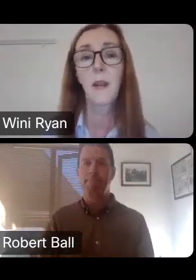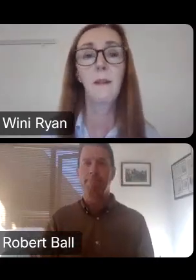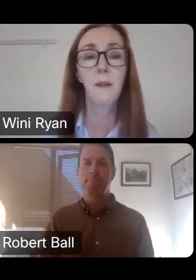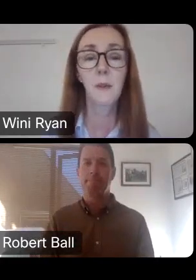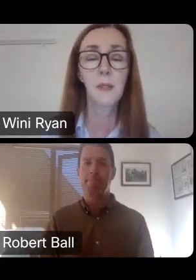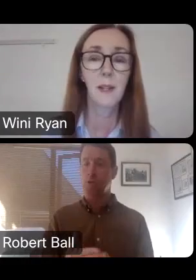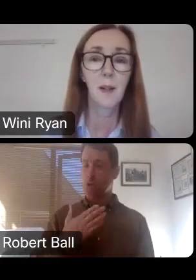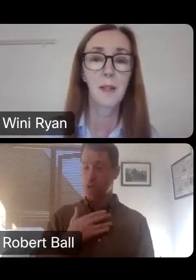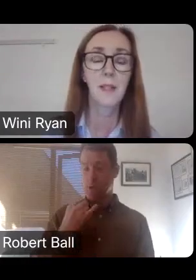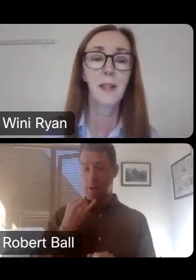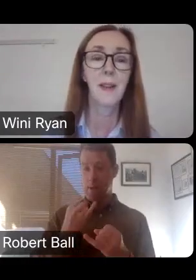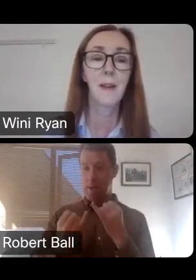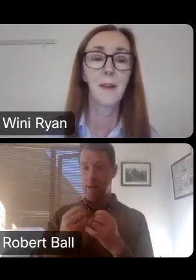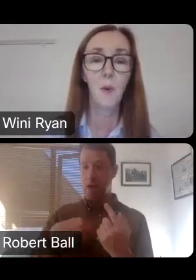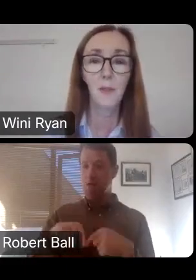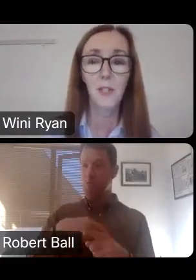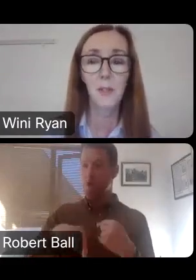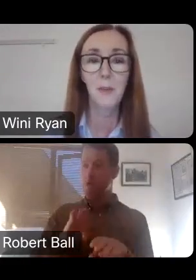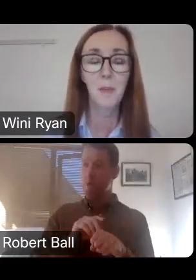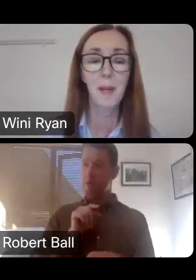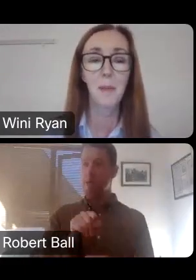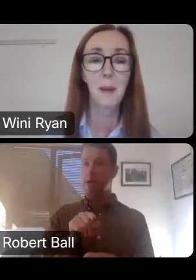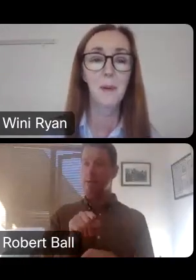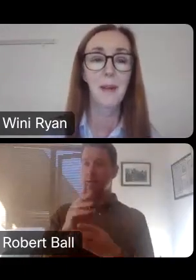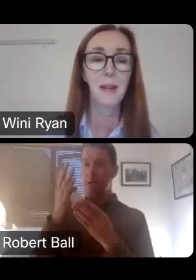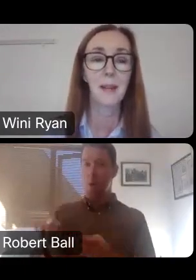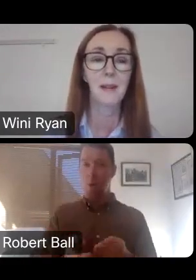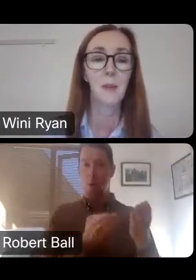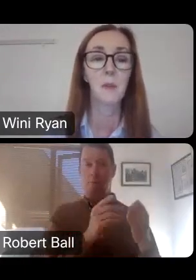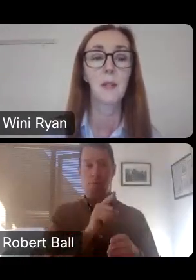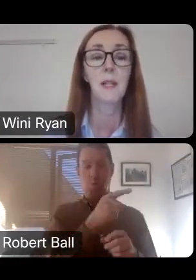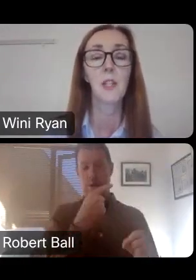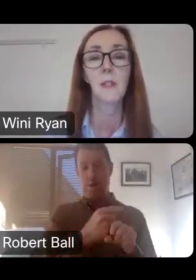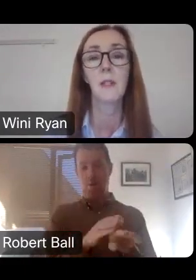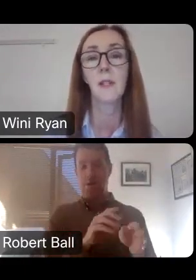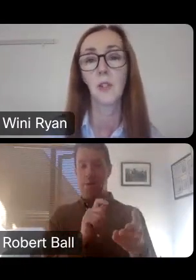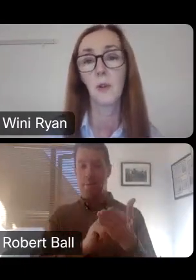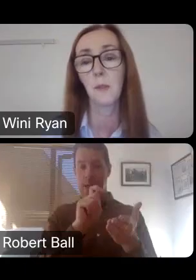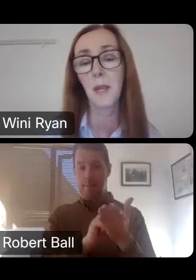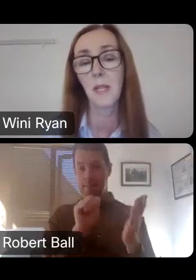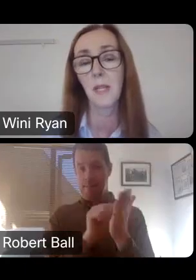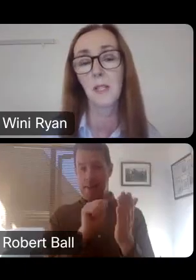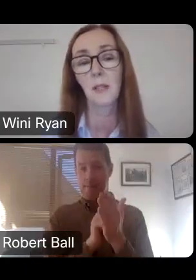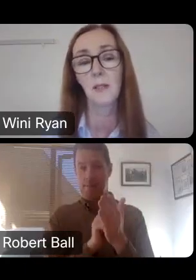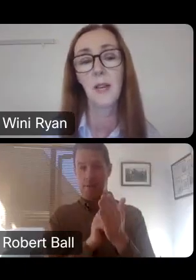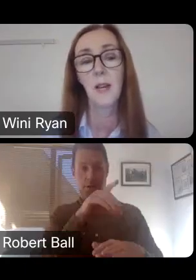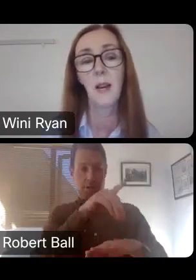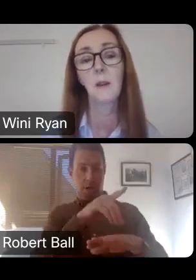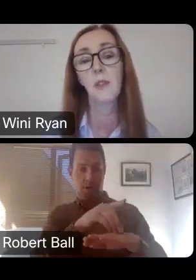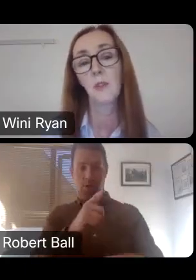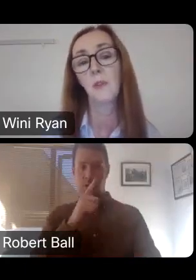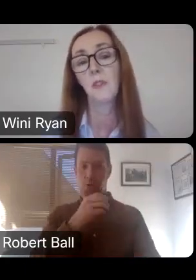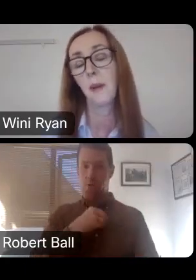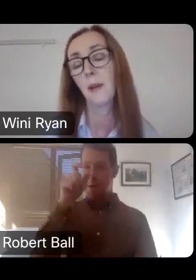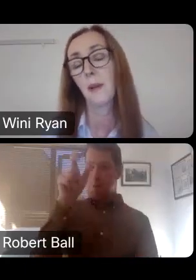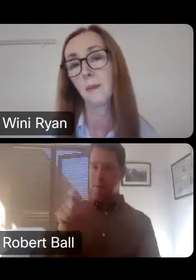Just to play around with this a little bit, over to you with your pen and paper again. So the clinician is talking to the patient and says, how's